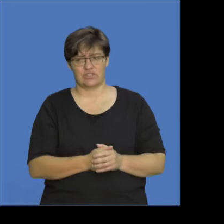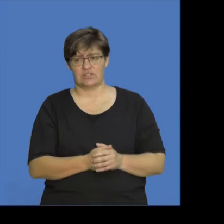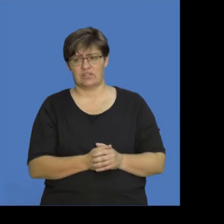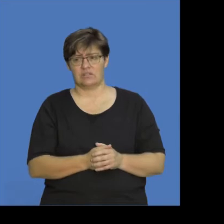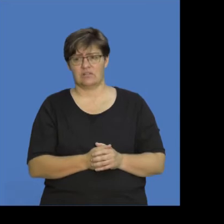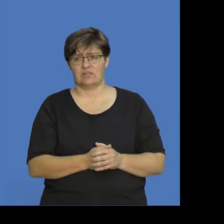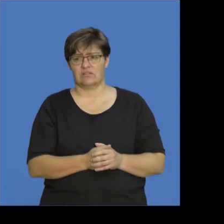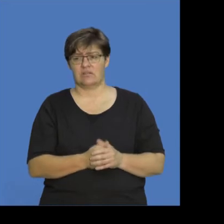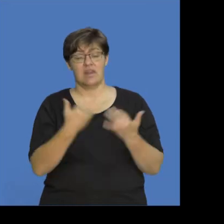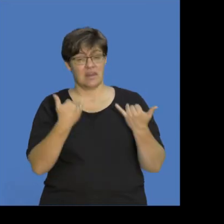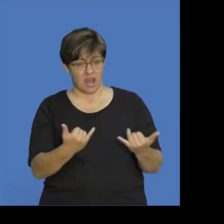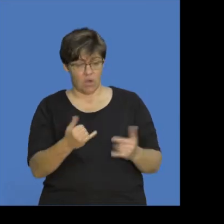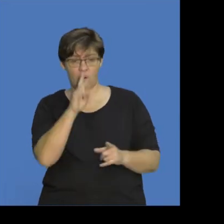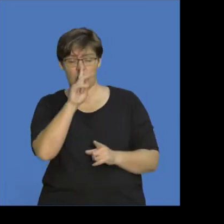leaf.